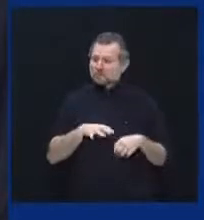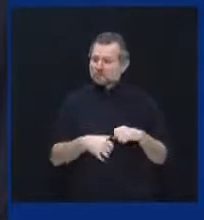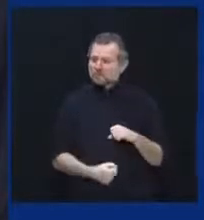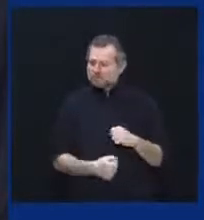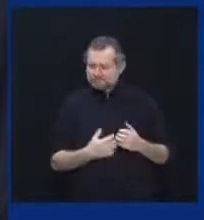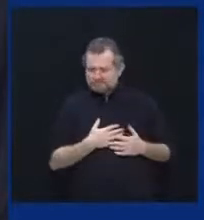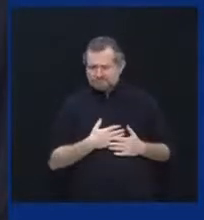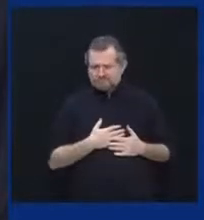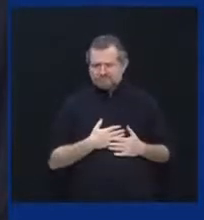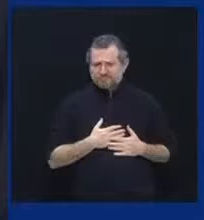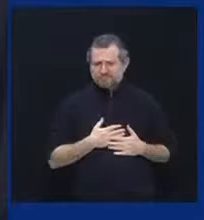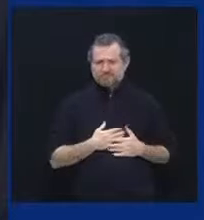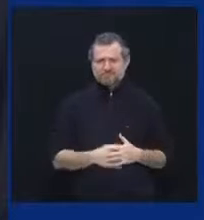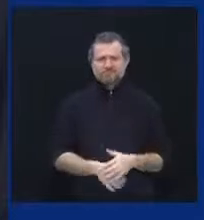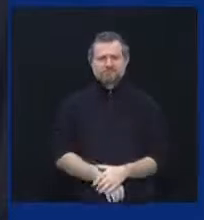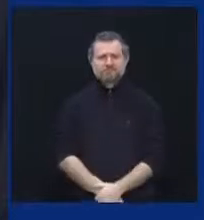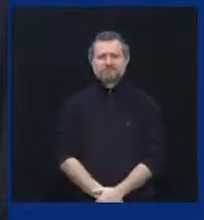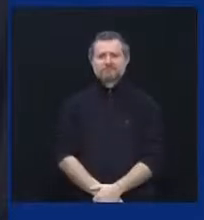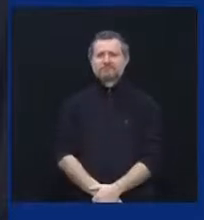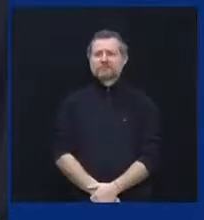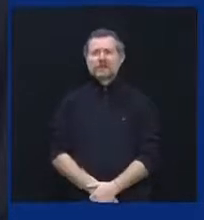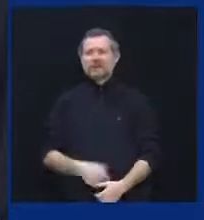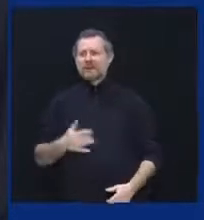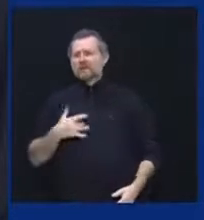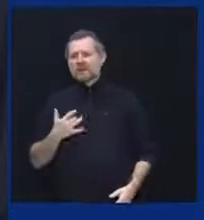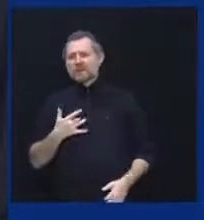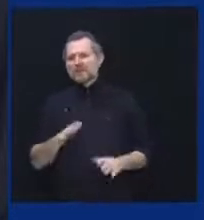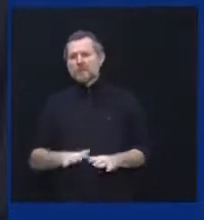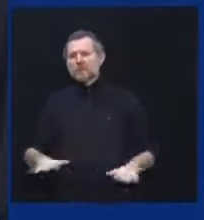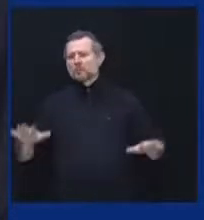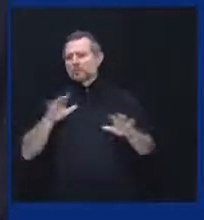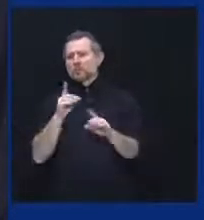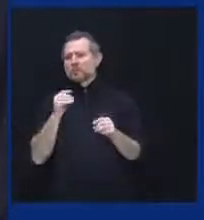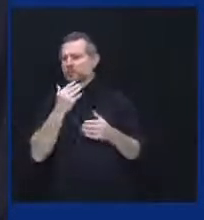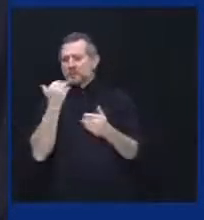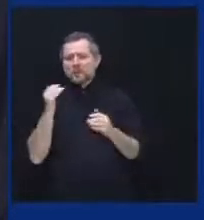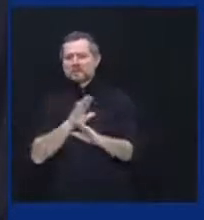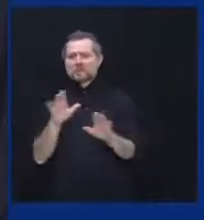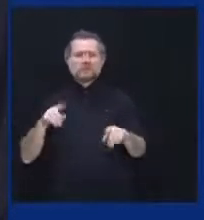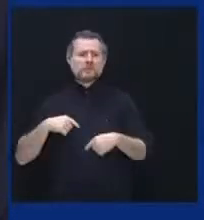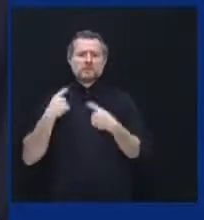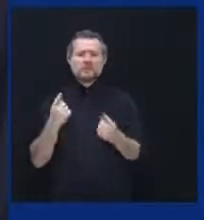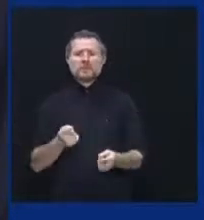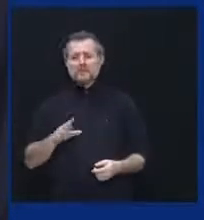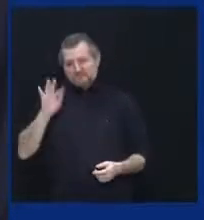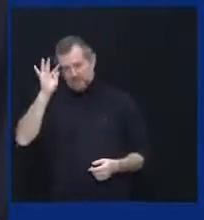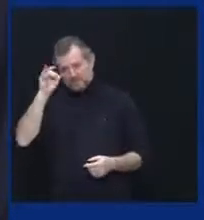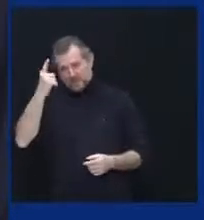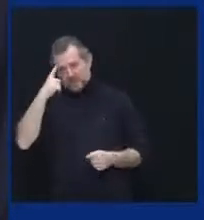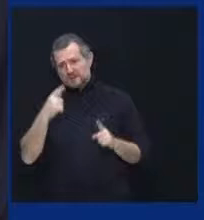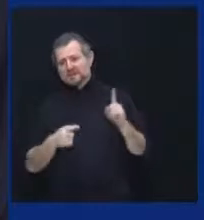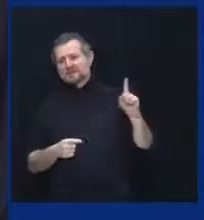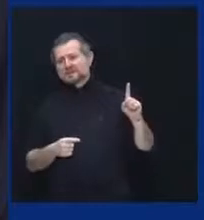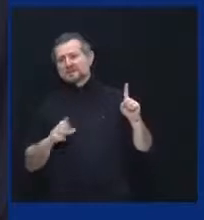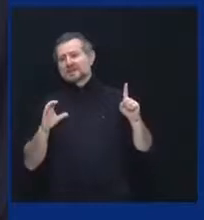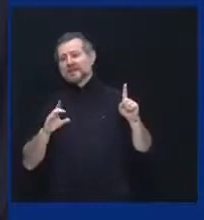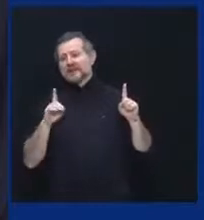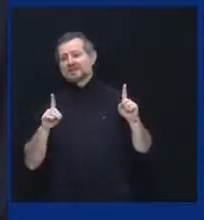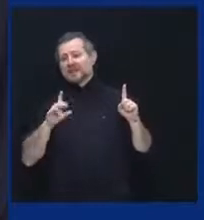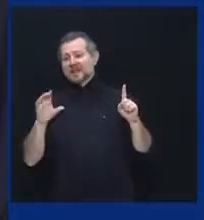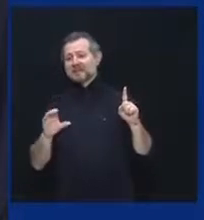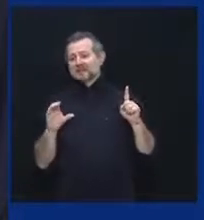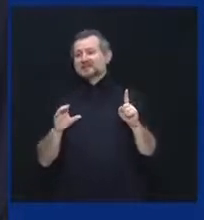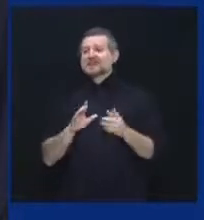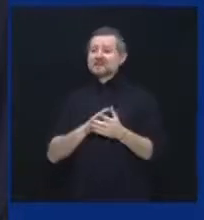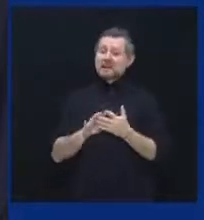I believe everybody did the best they could. I believe the federal government, CDC, I